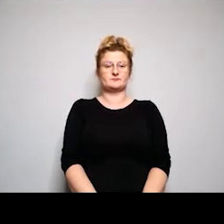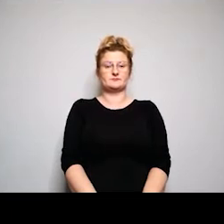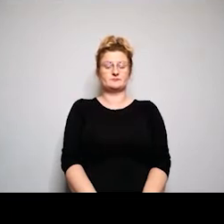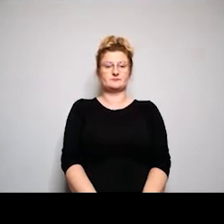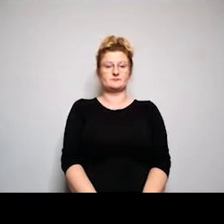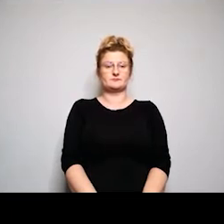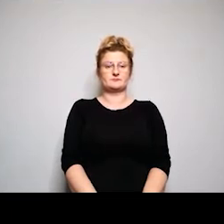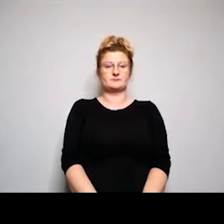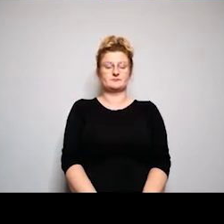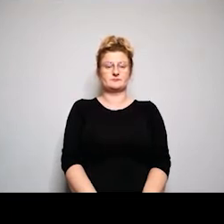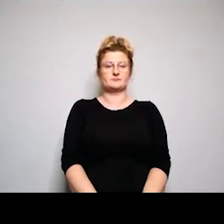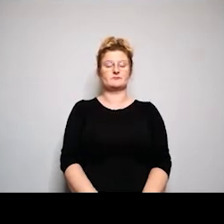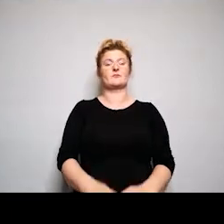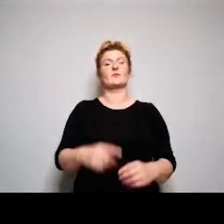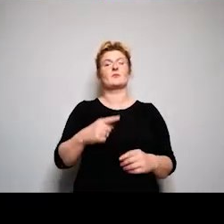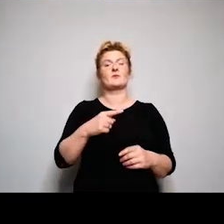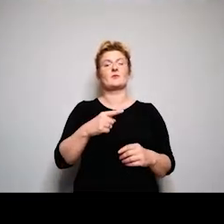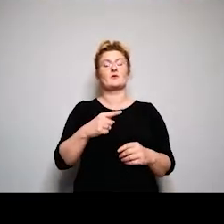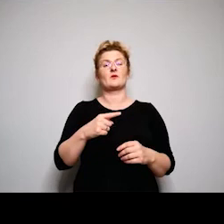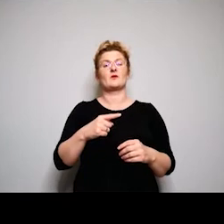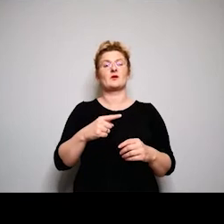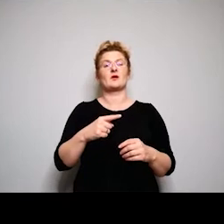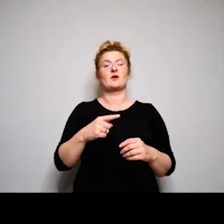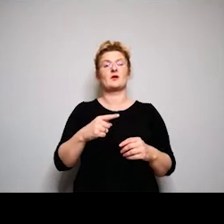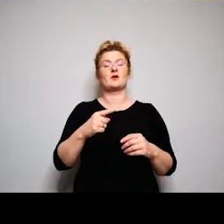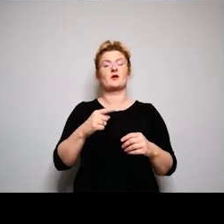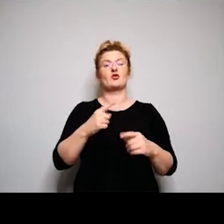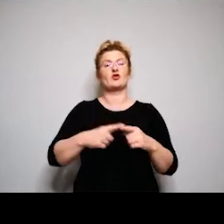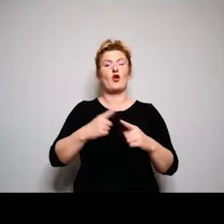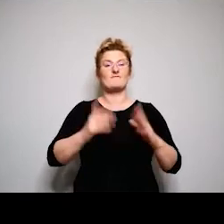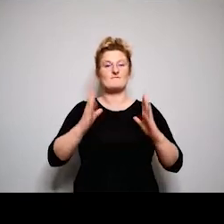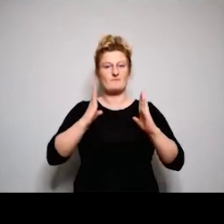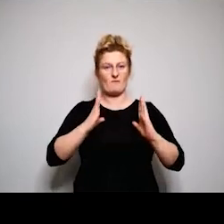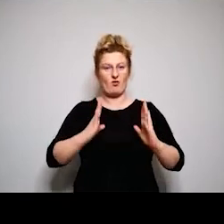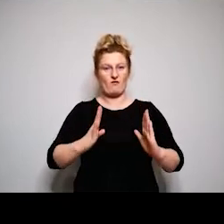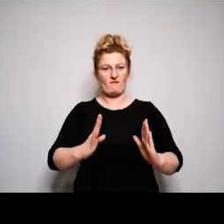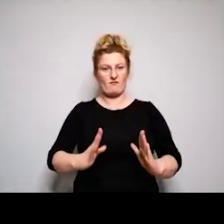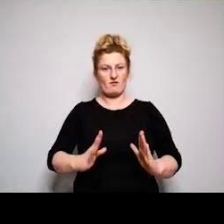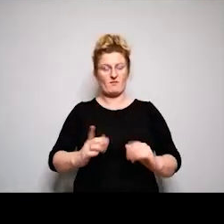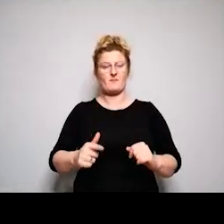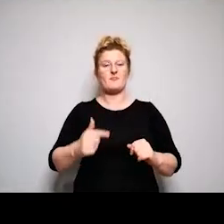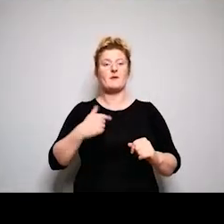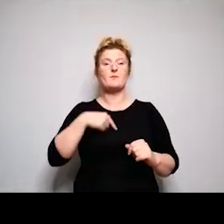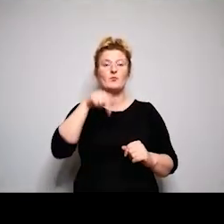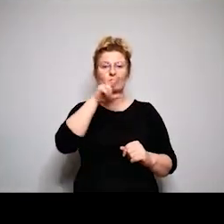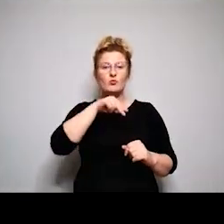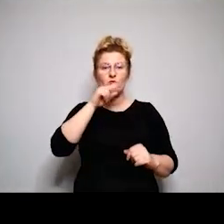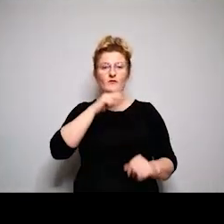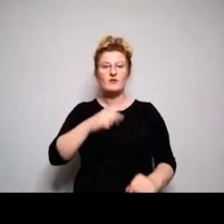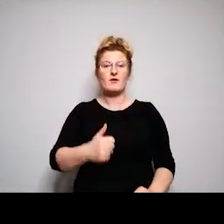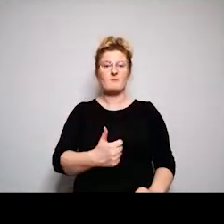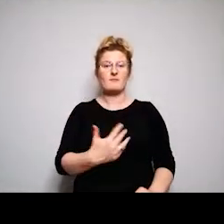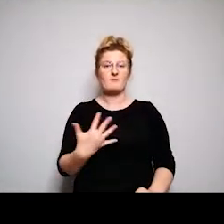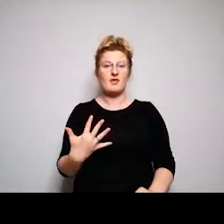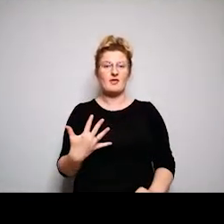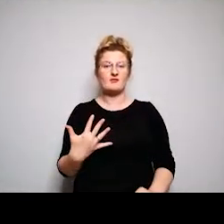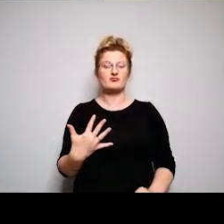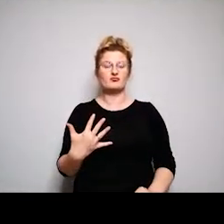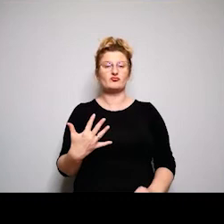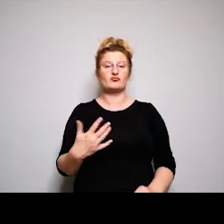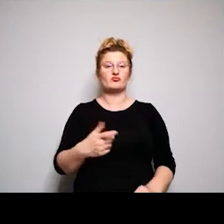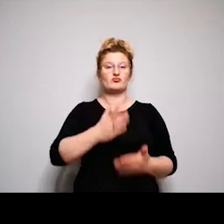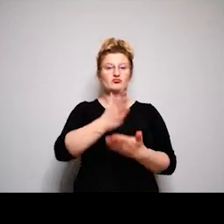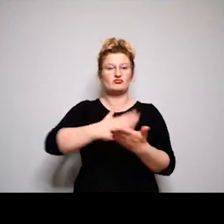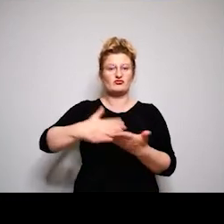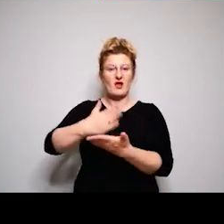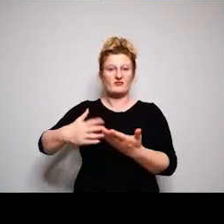But yeah, I mentioned 5 pillars of our methodology, which is raising awareness, legal and psychological